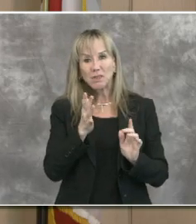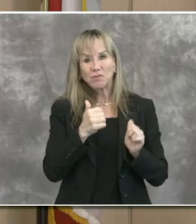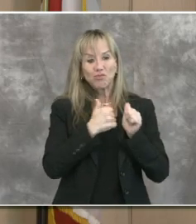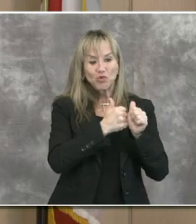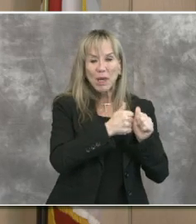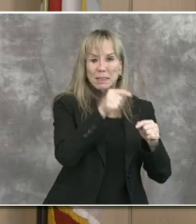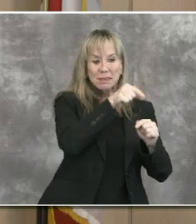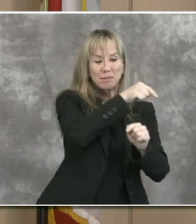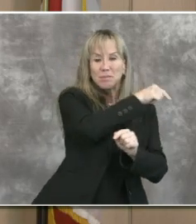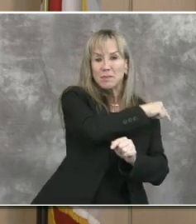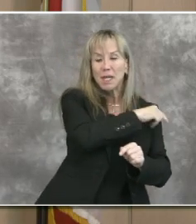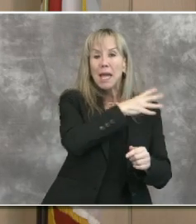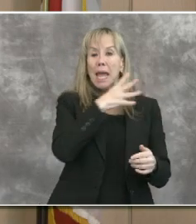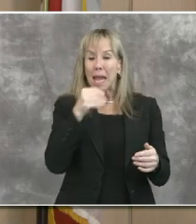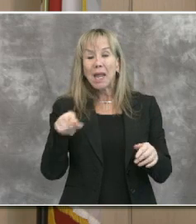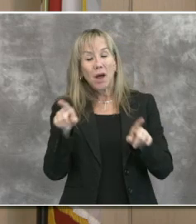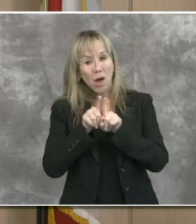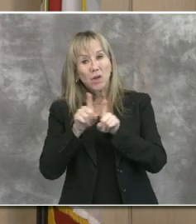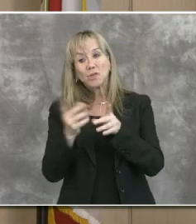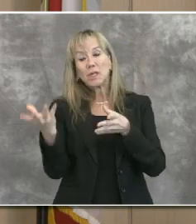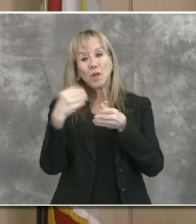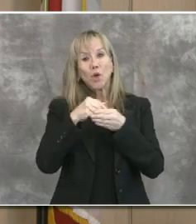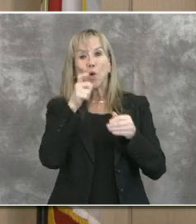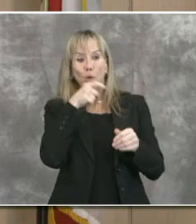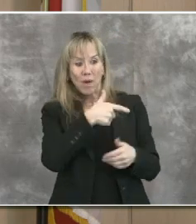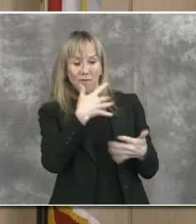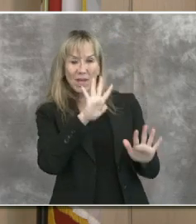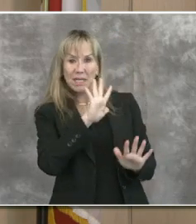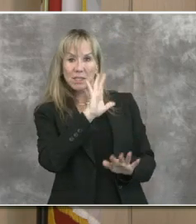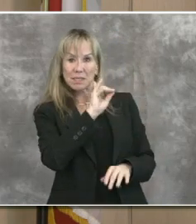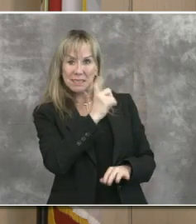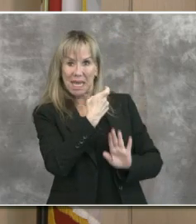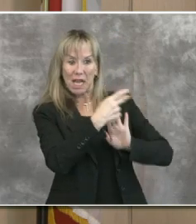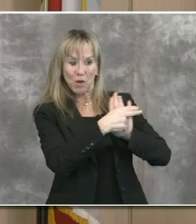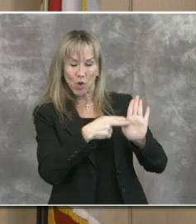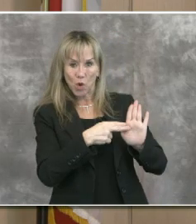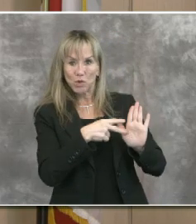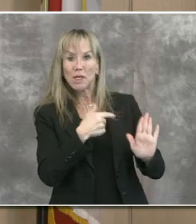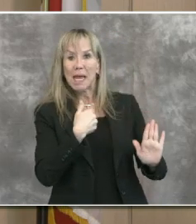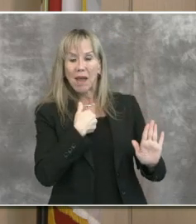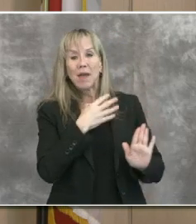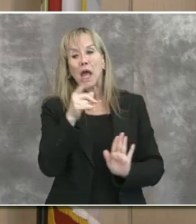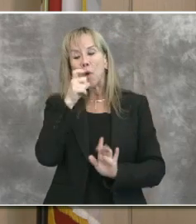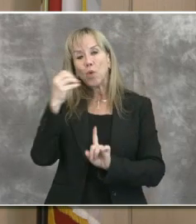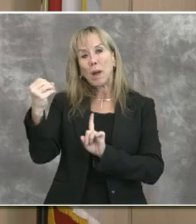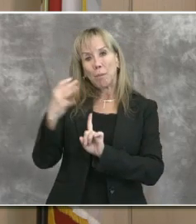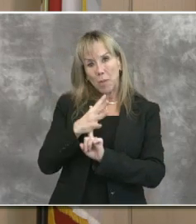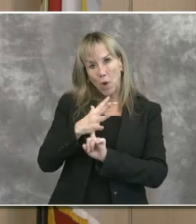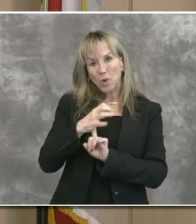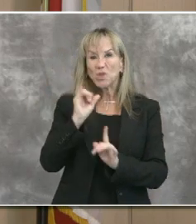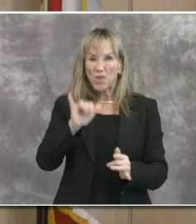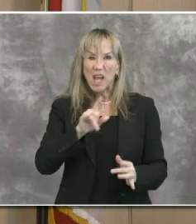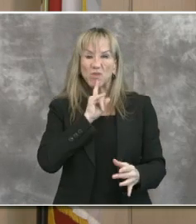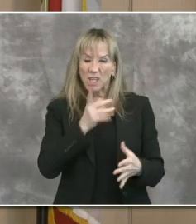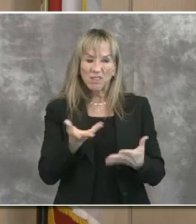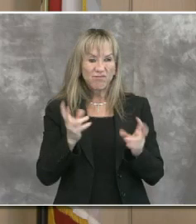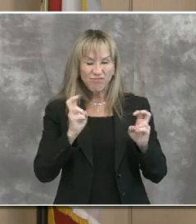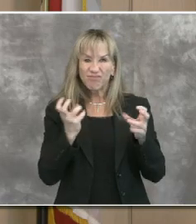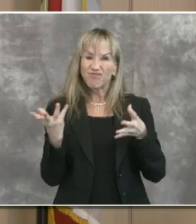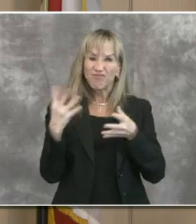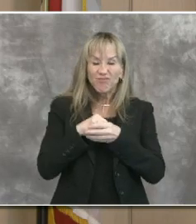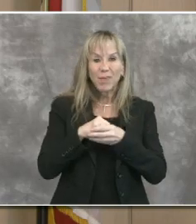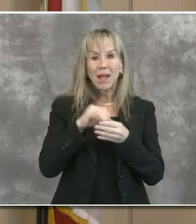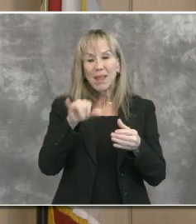that have been diagnosed and those that have been exposed. That is the bread and butter of case